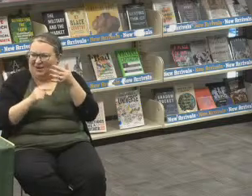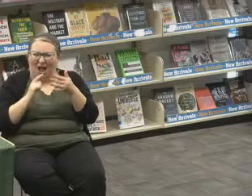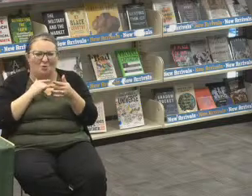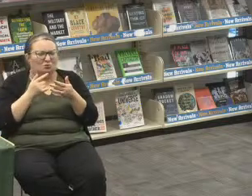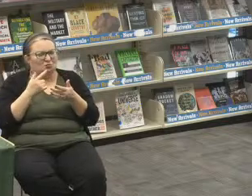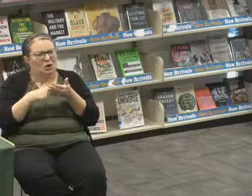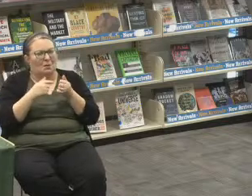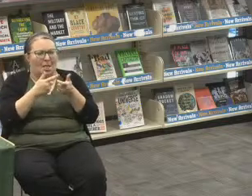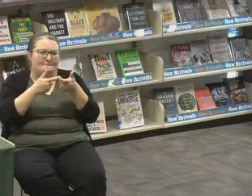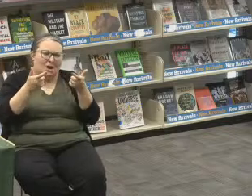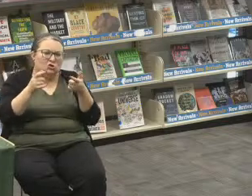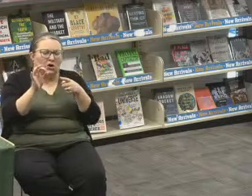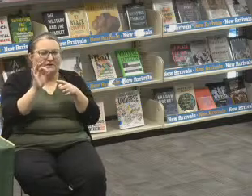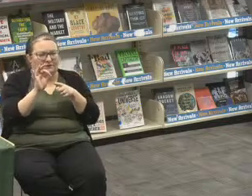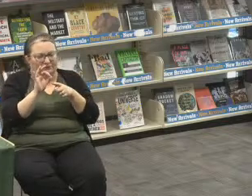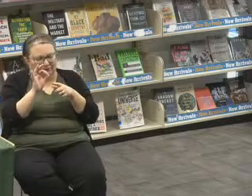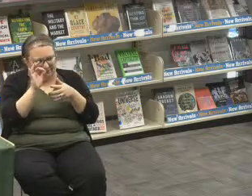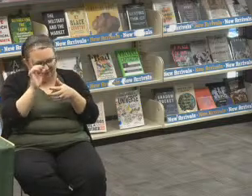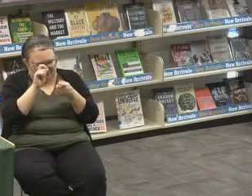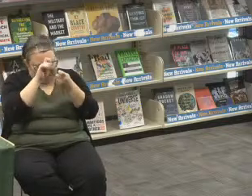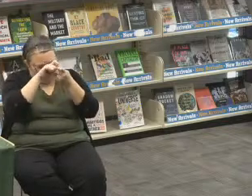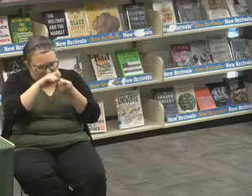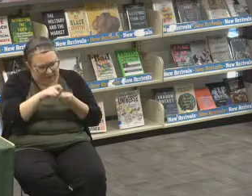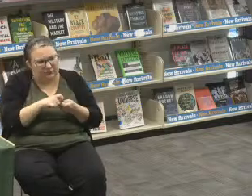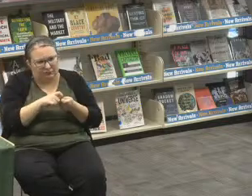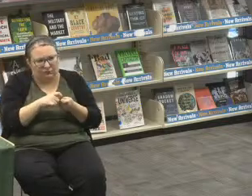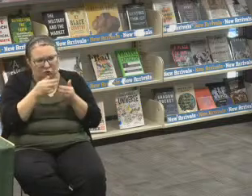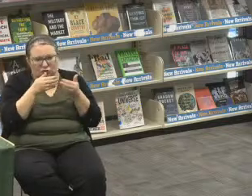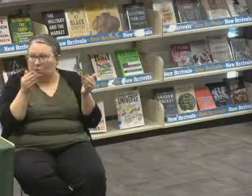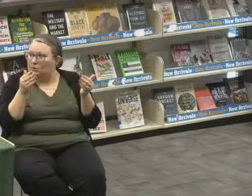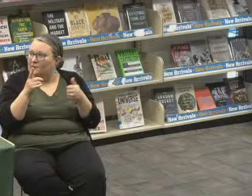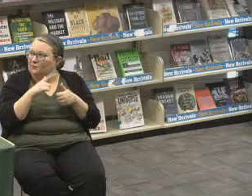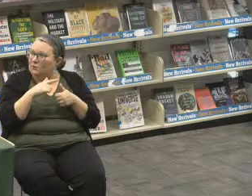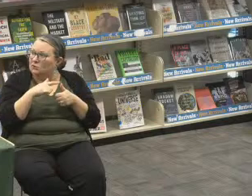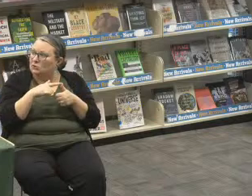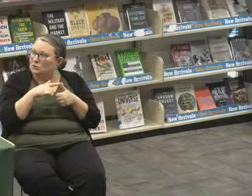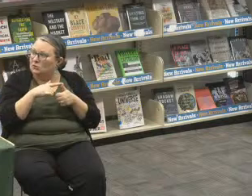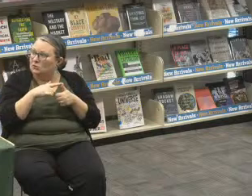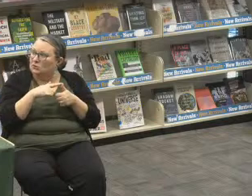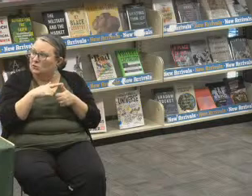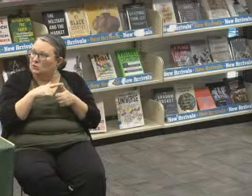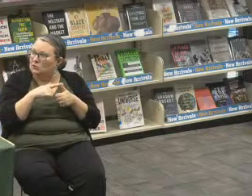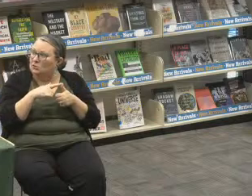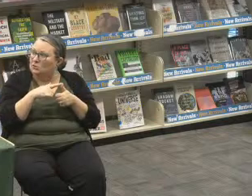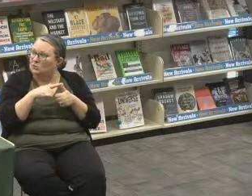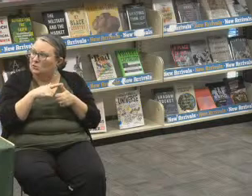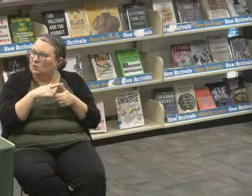some of the major features of them in general. First one.